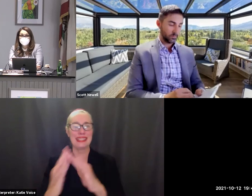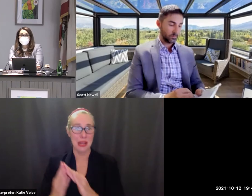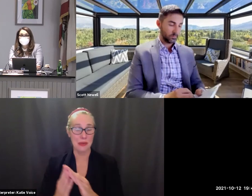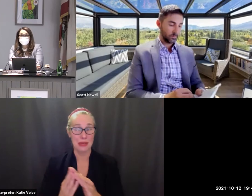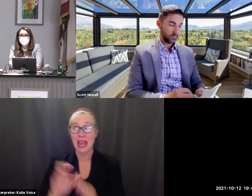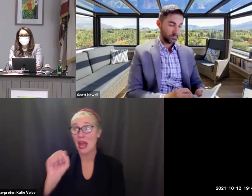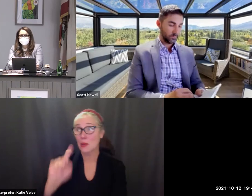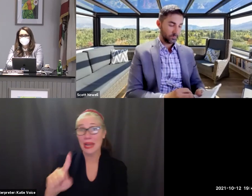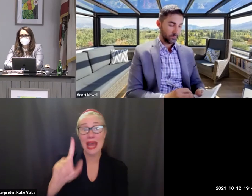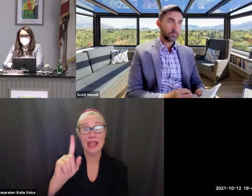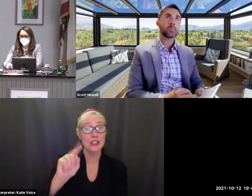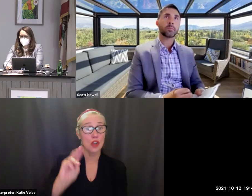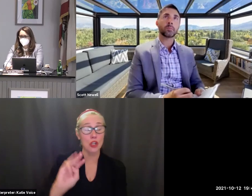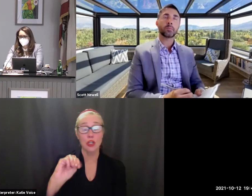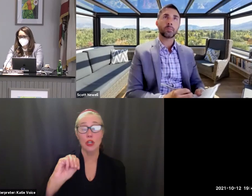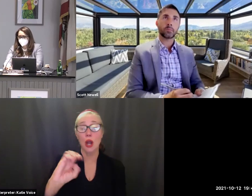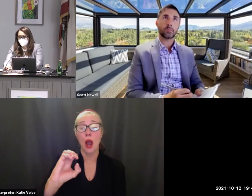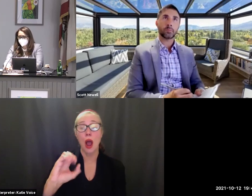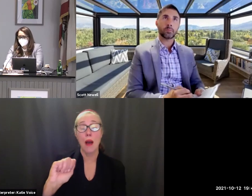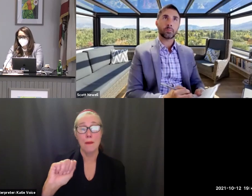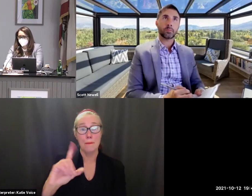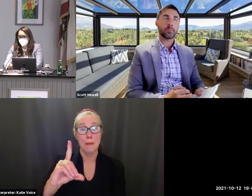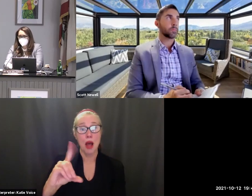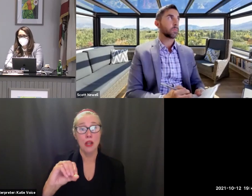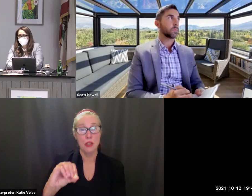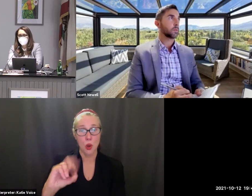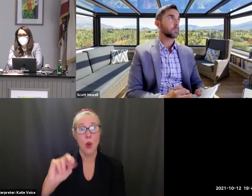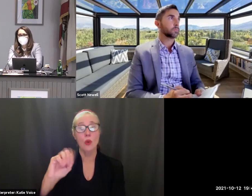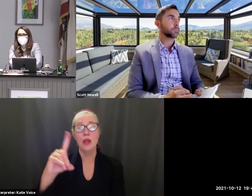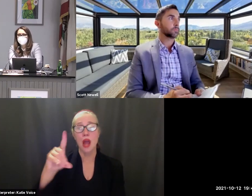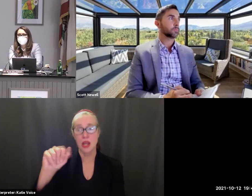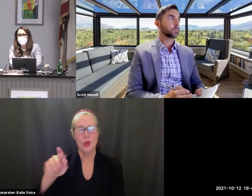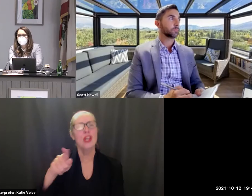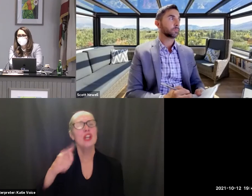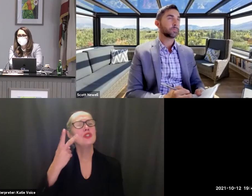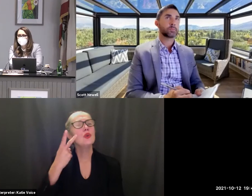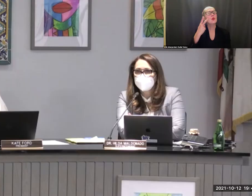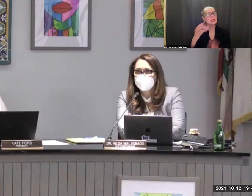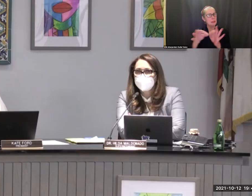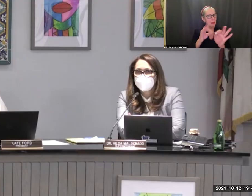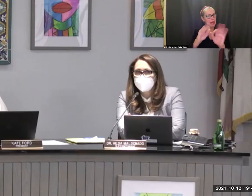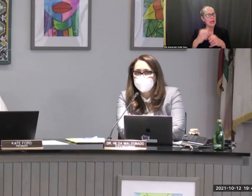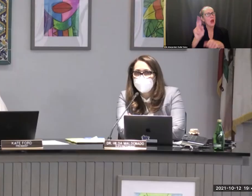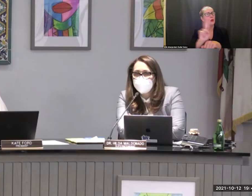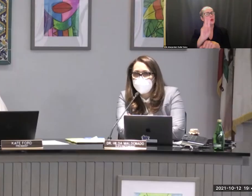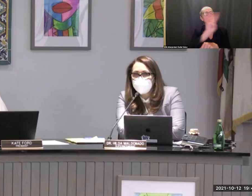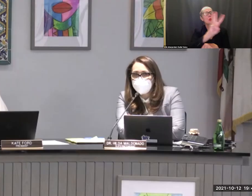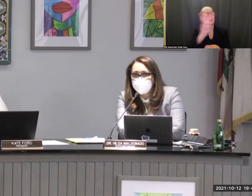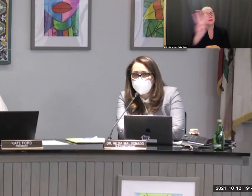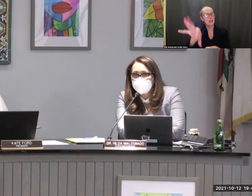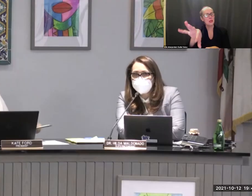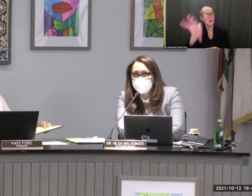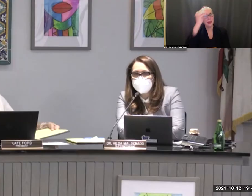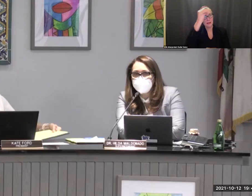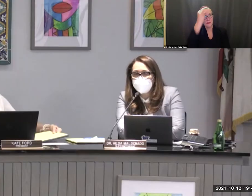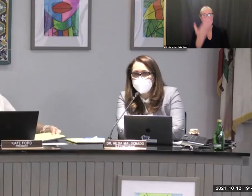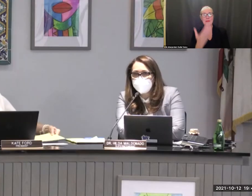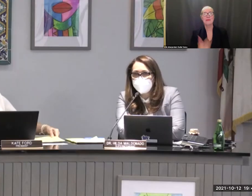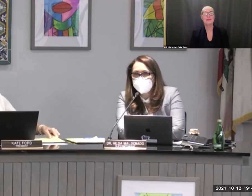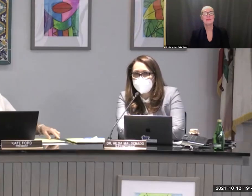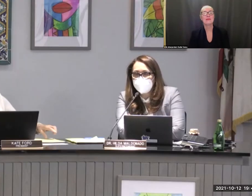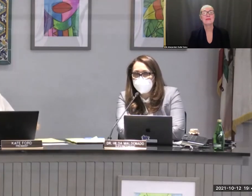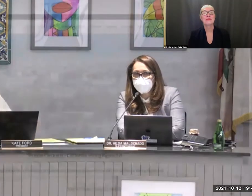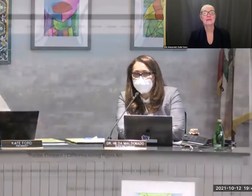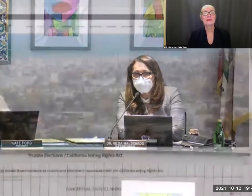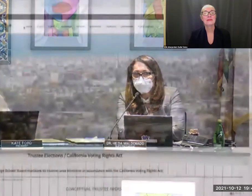information about the use of the website in finding this information thank you and i'm going to ask my team to please